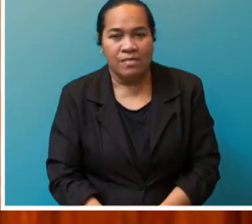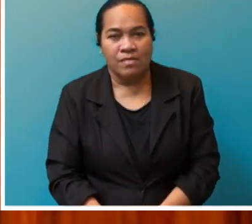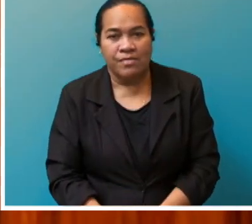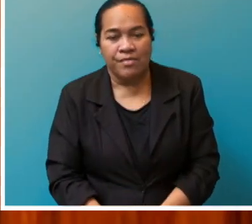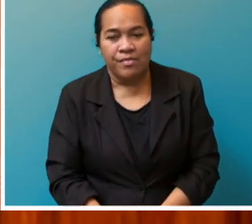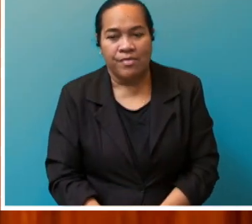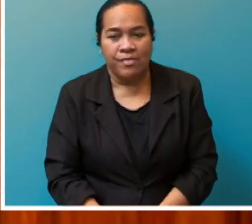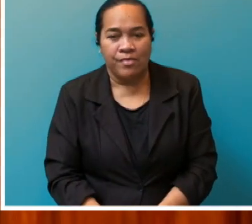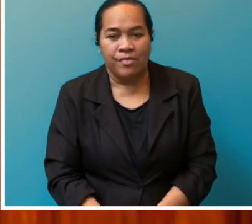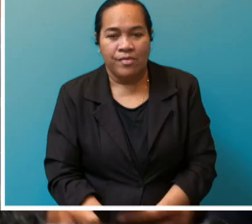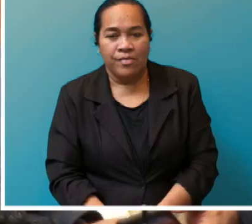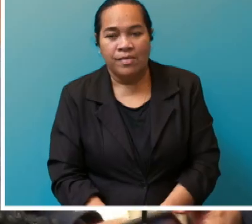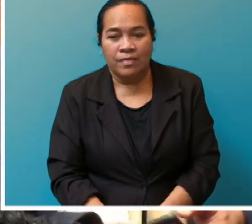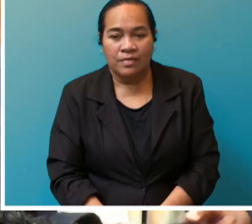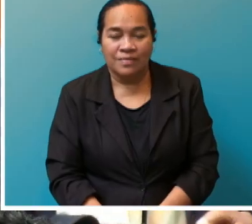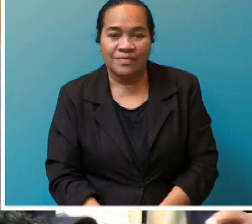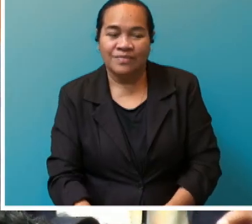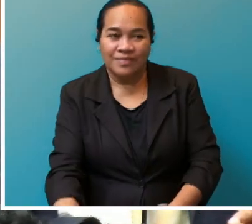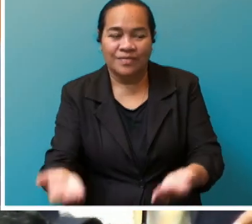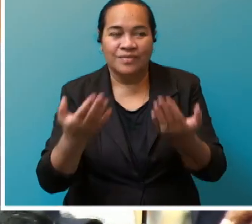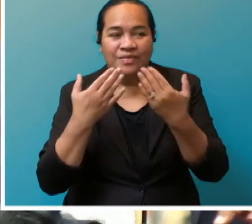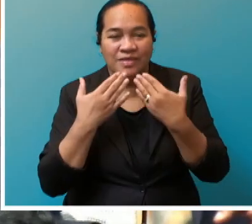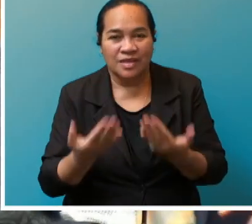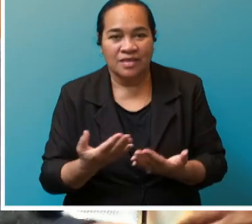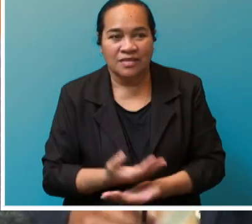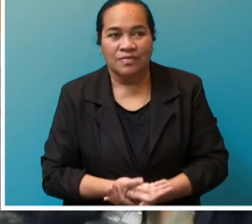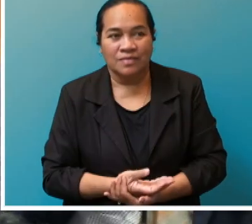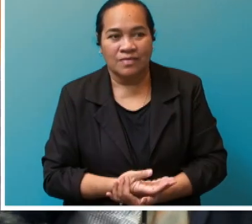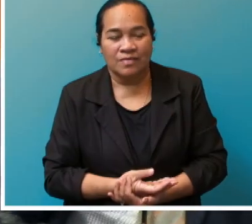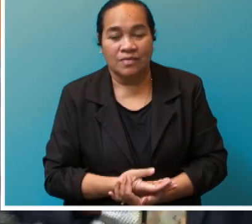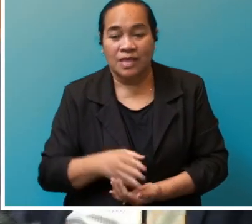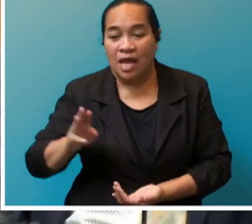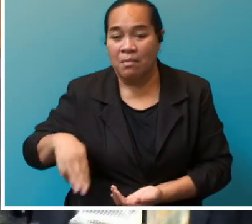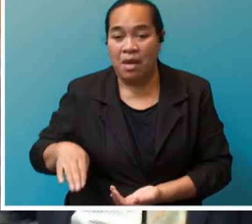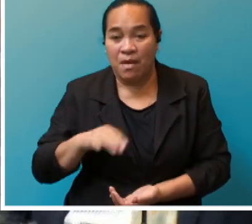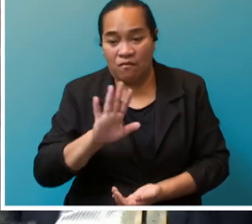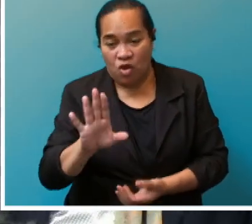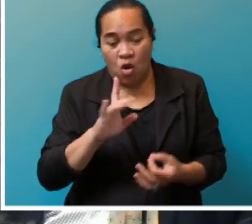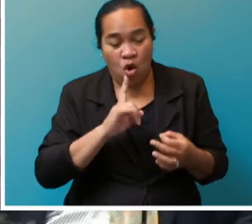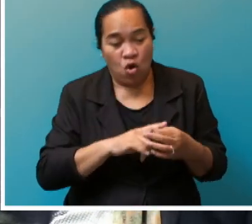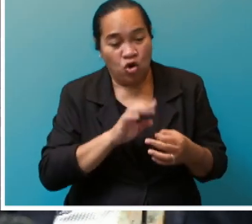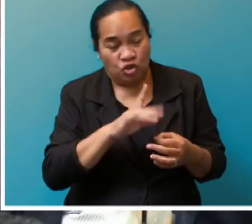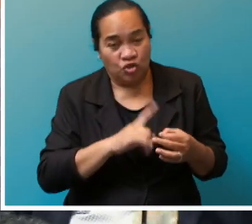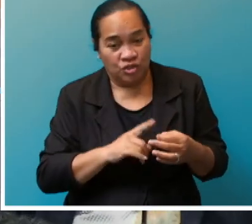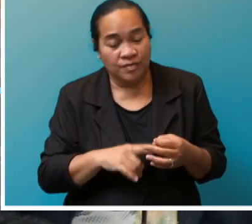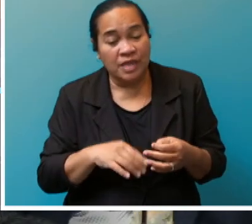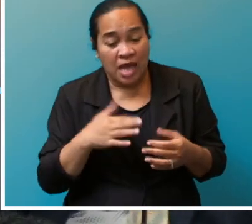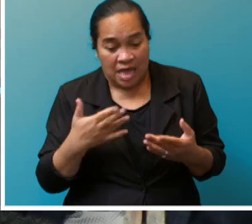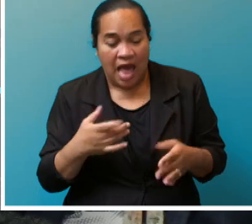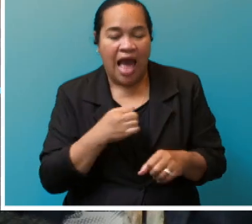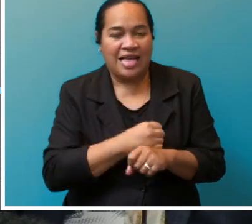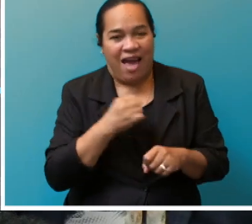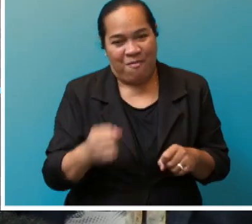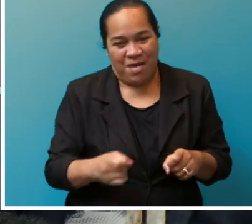Honourable Minister. Thank you, Honourable Member, for the question. Currently, it's governed through the